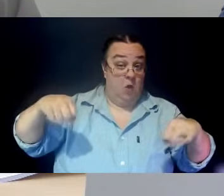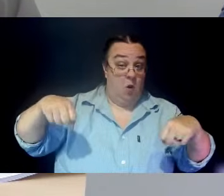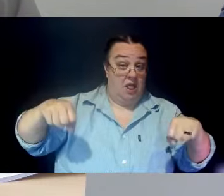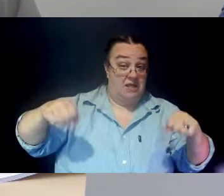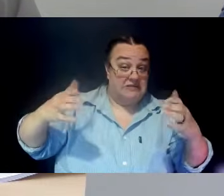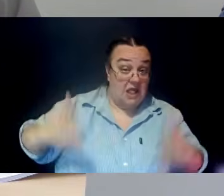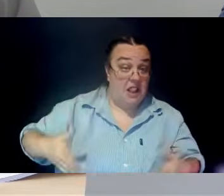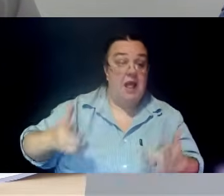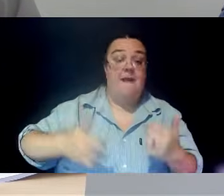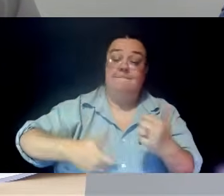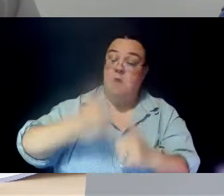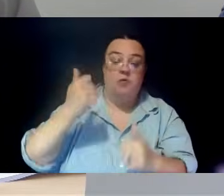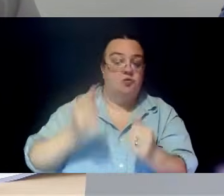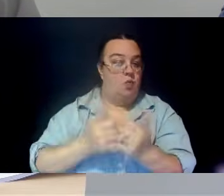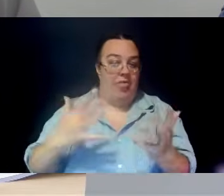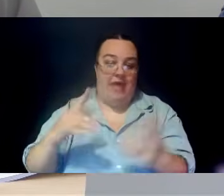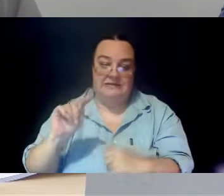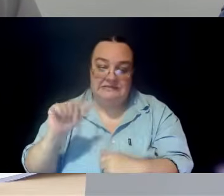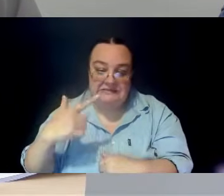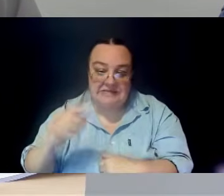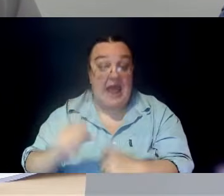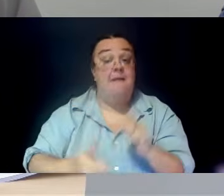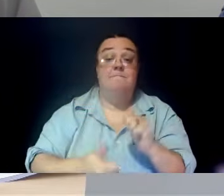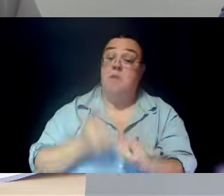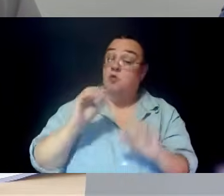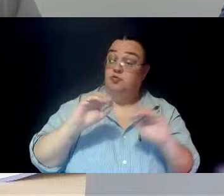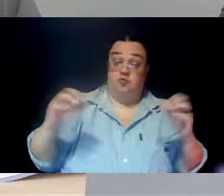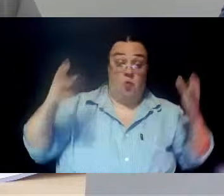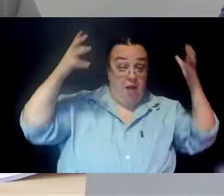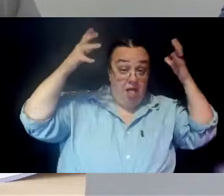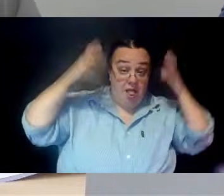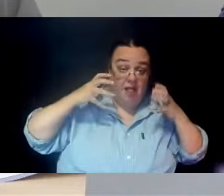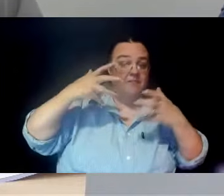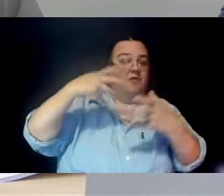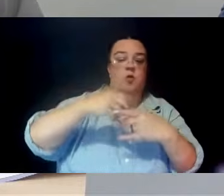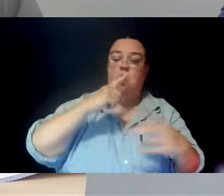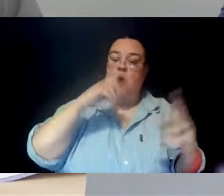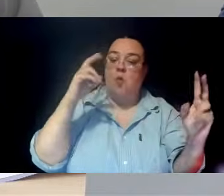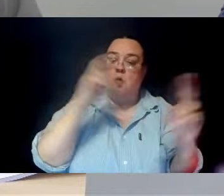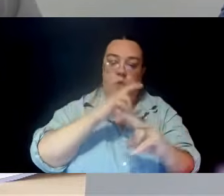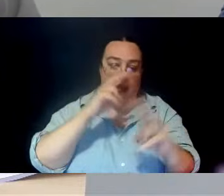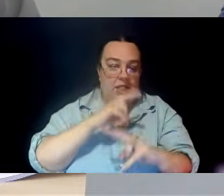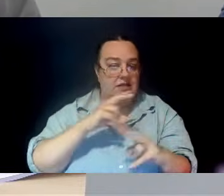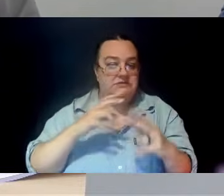of them without tags, most of them without helmets, engaged in reckless behavior.